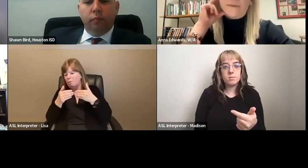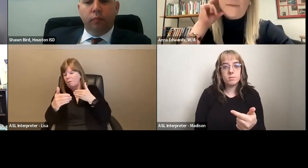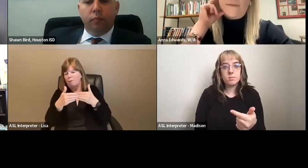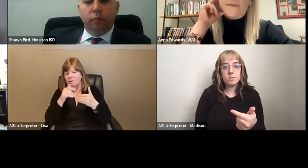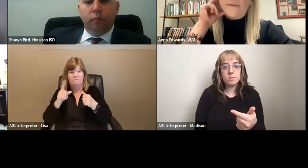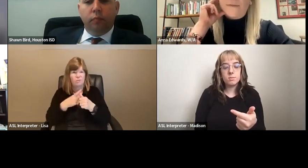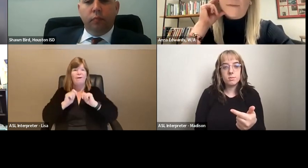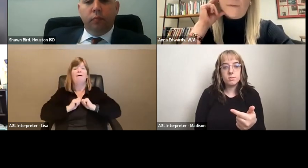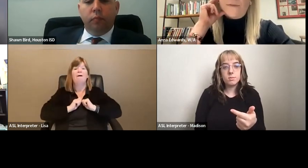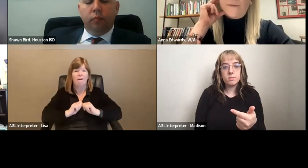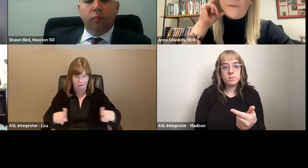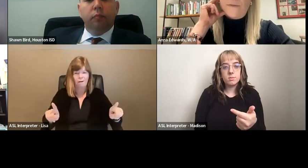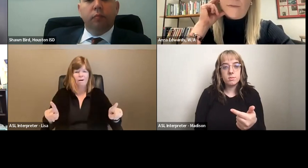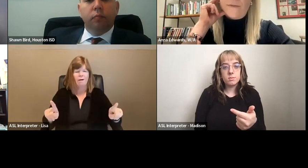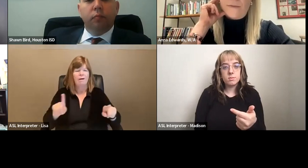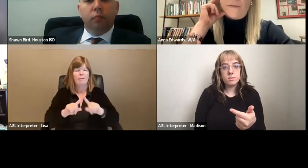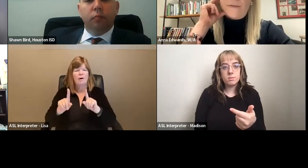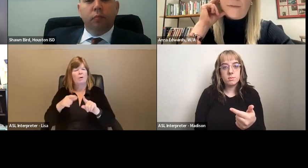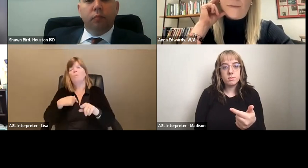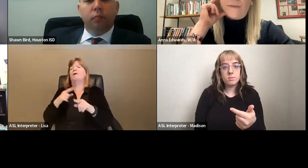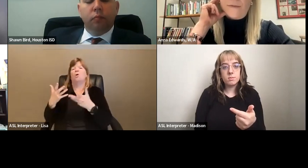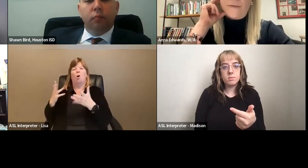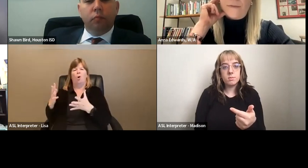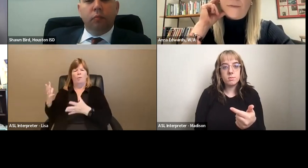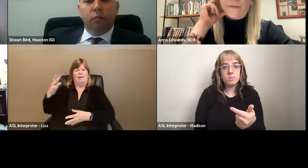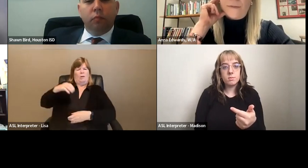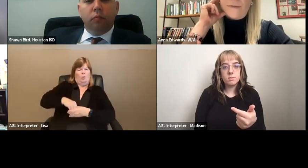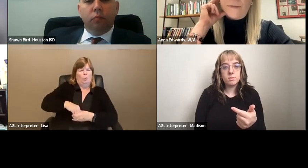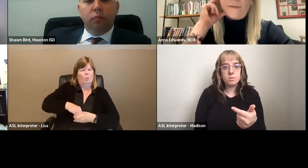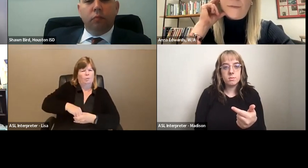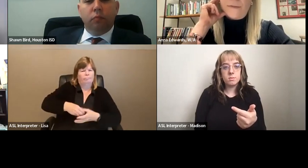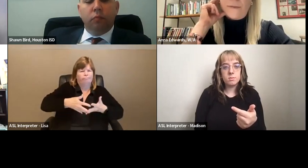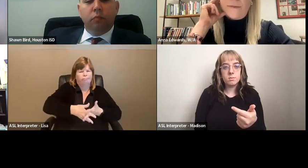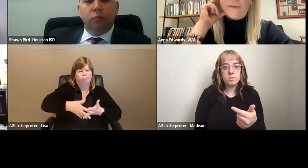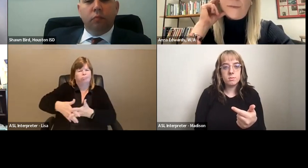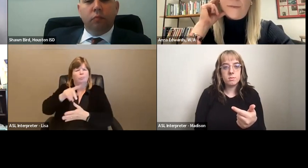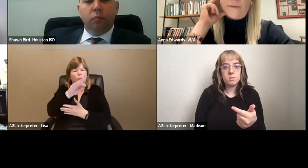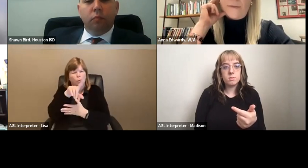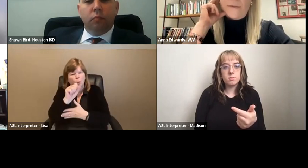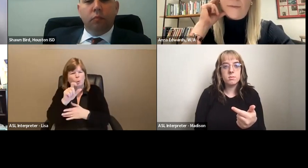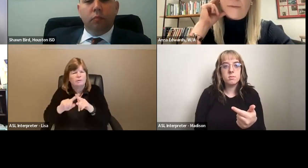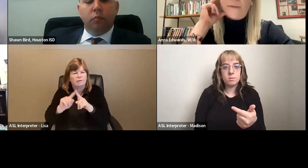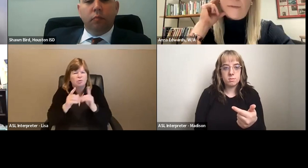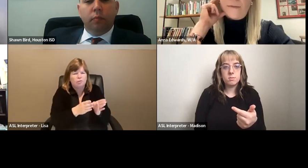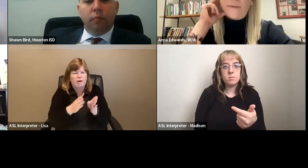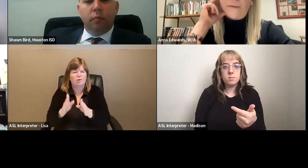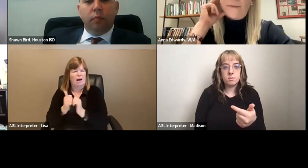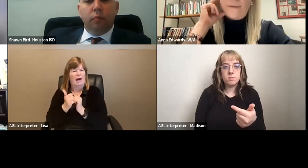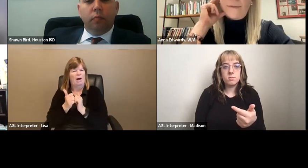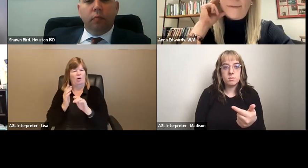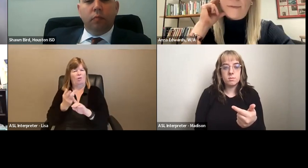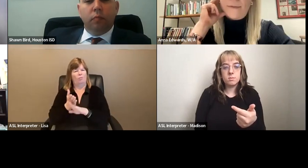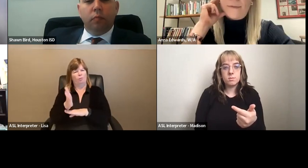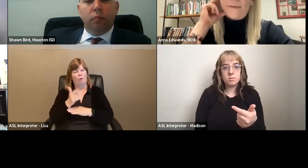rollout, we have been embedding tools and these strategies through our facilitative